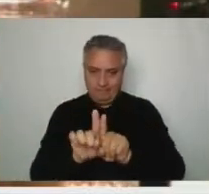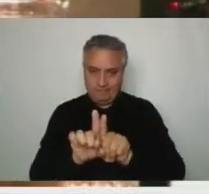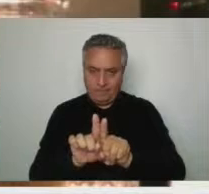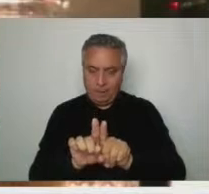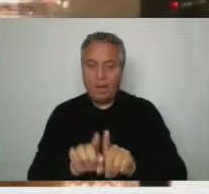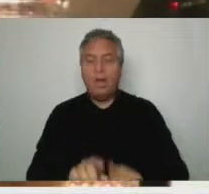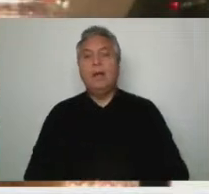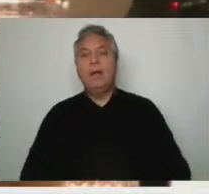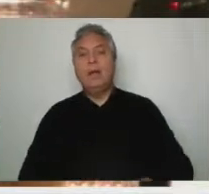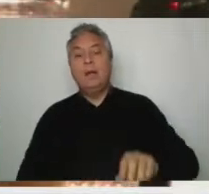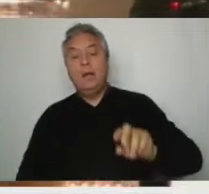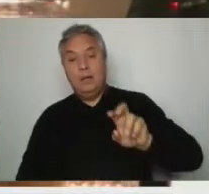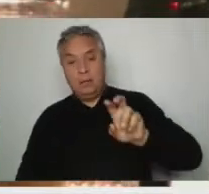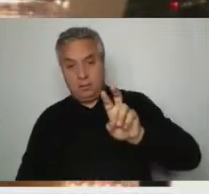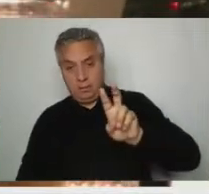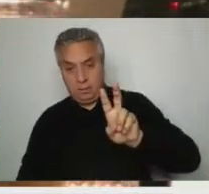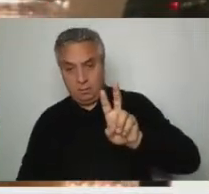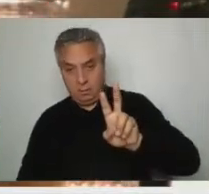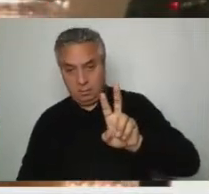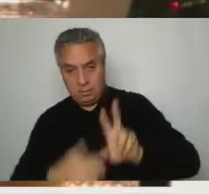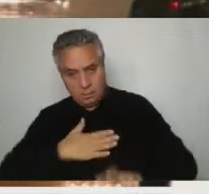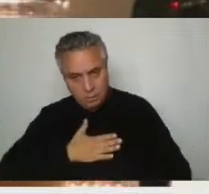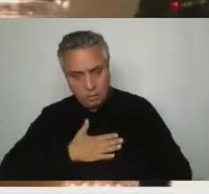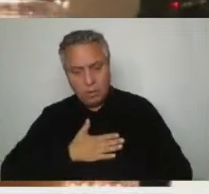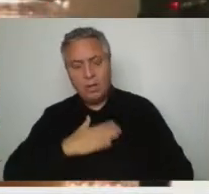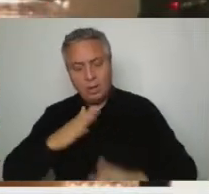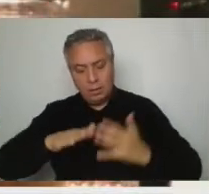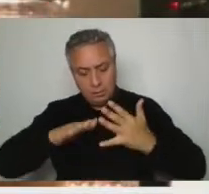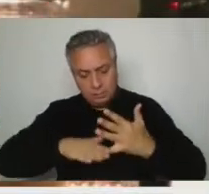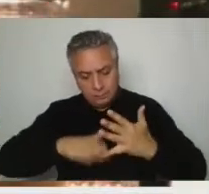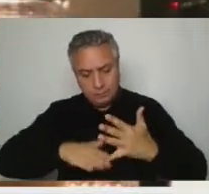My last reflection now